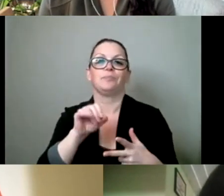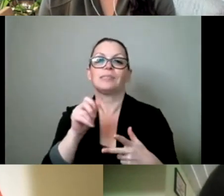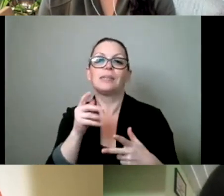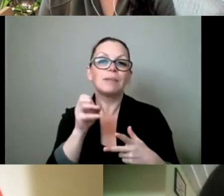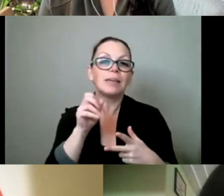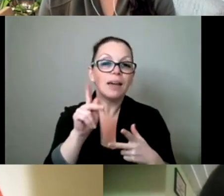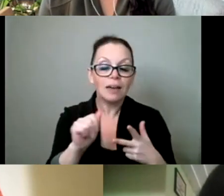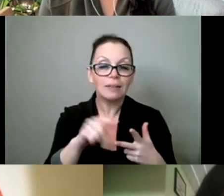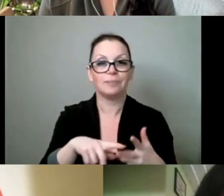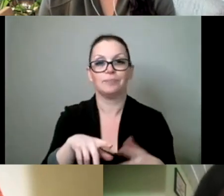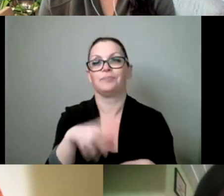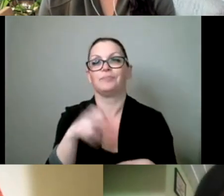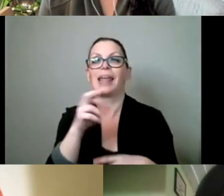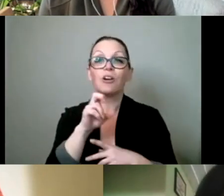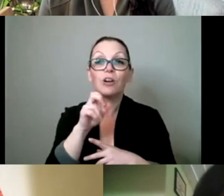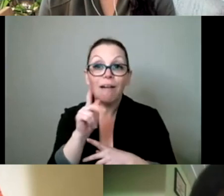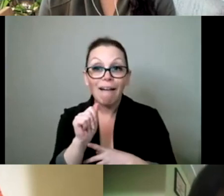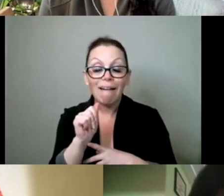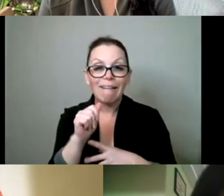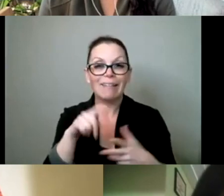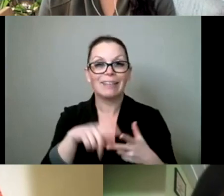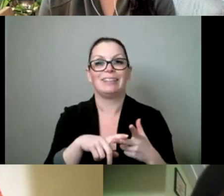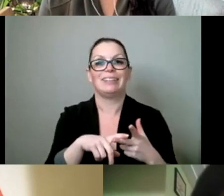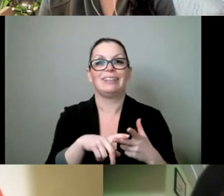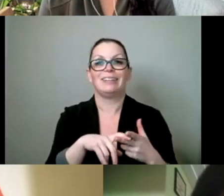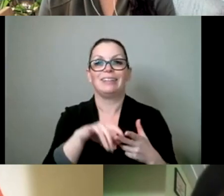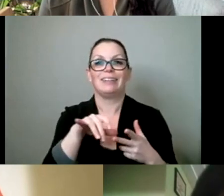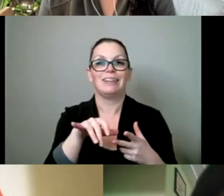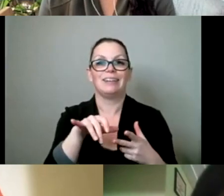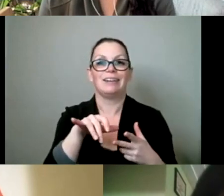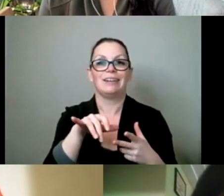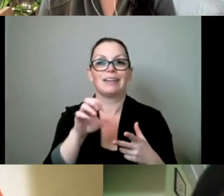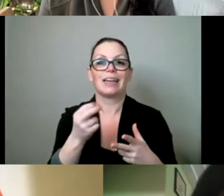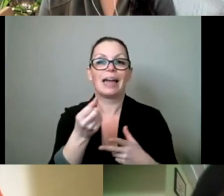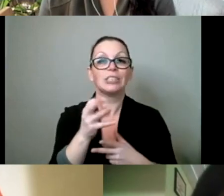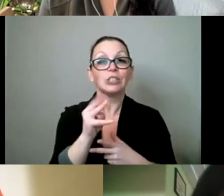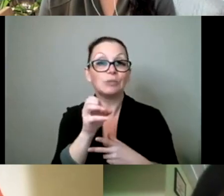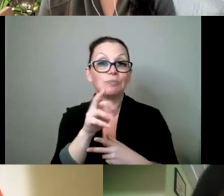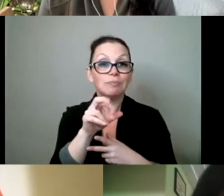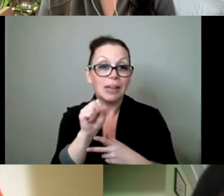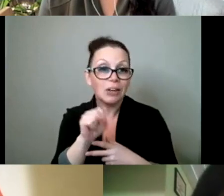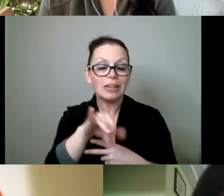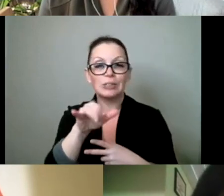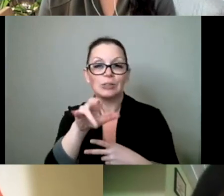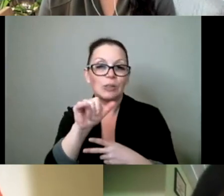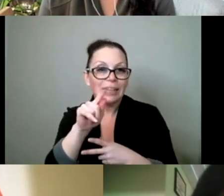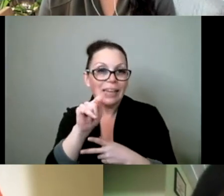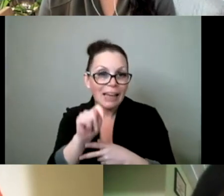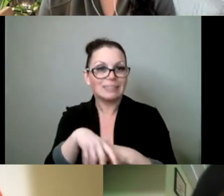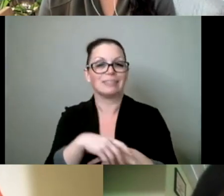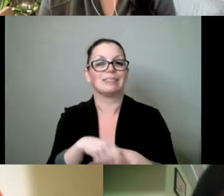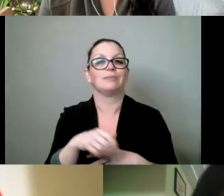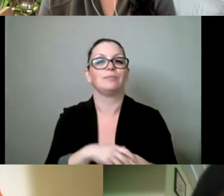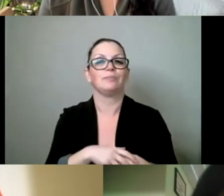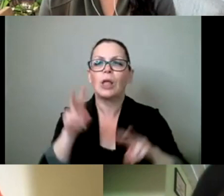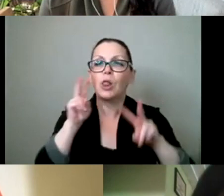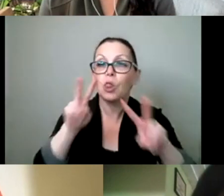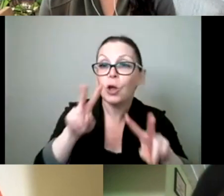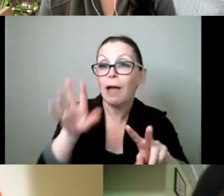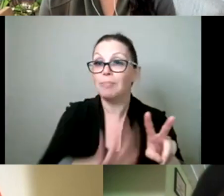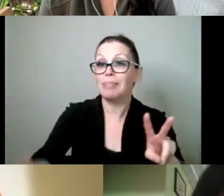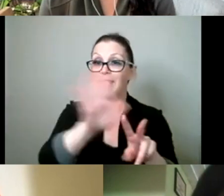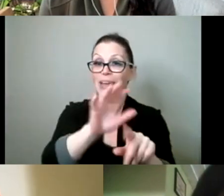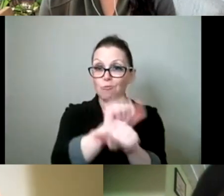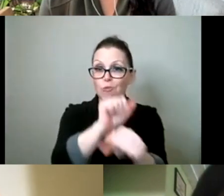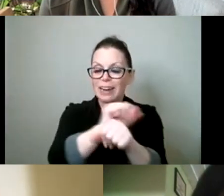Citchen-Spruce, Erika Ellis, Cashmere Jasmine, and Juliet Romeo. You can look up their work. I highly encourage that you do.